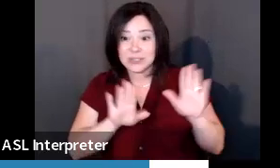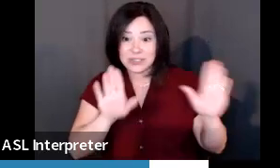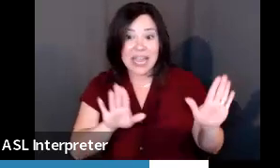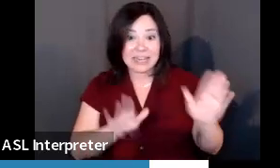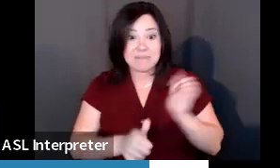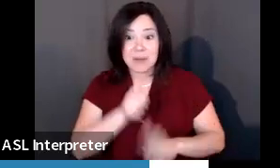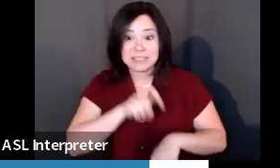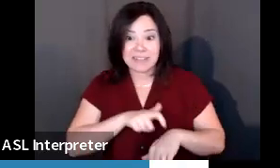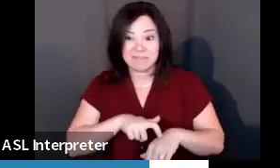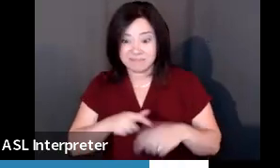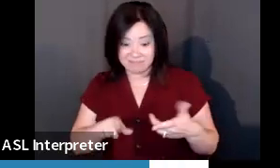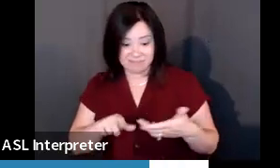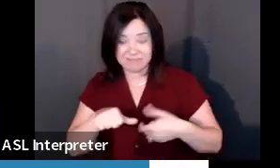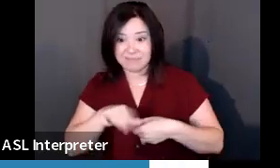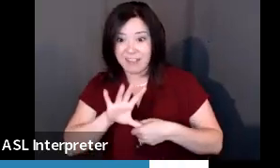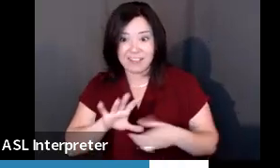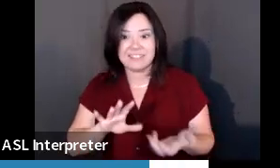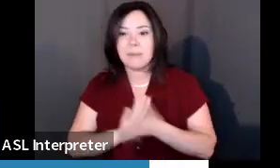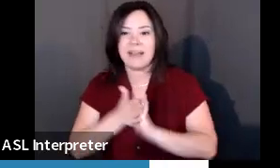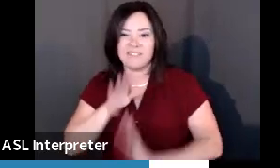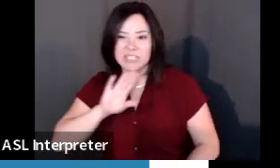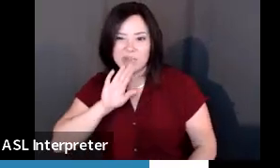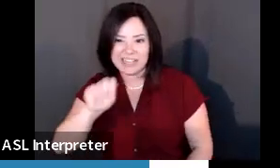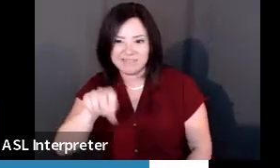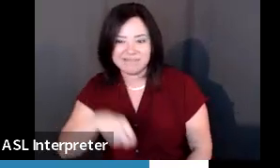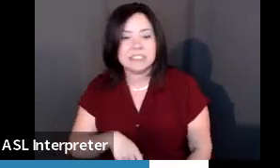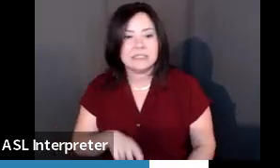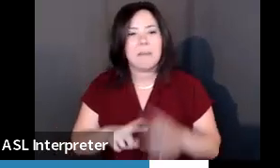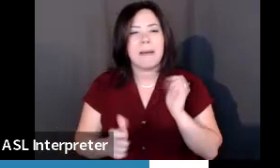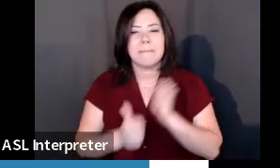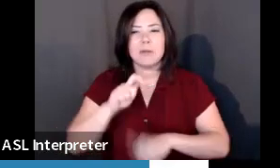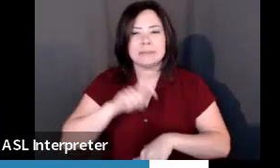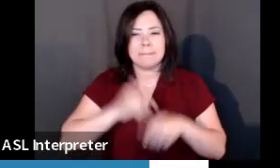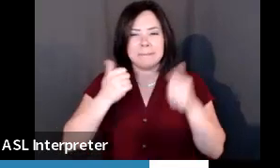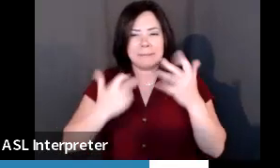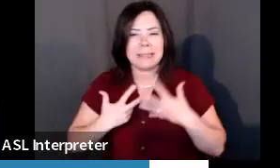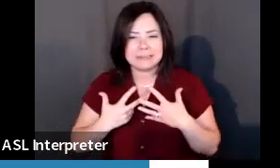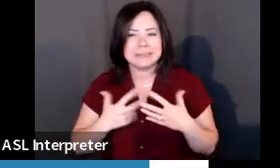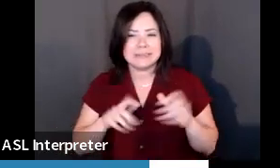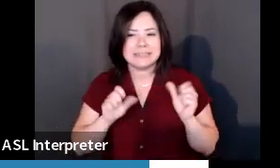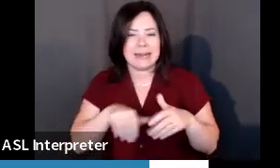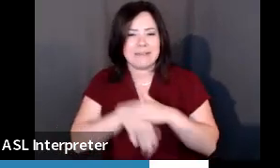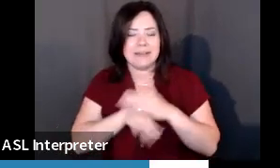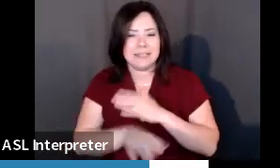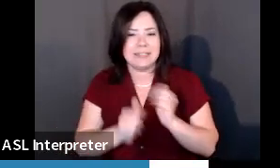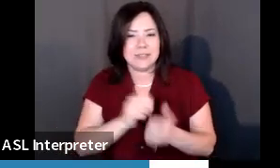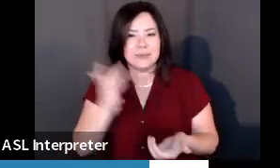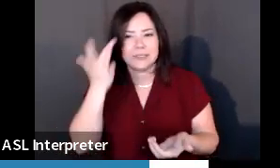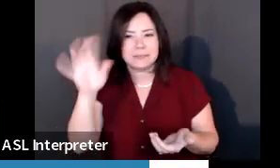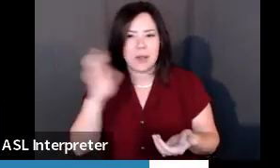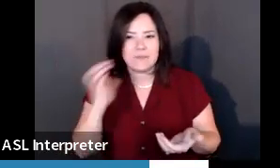when it doesn't, I get frustrated. But overall, I'm very blessed to have access to a